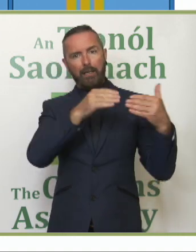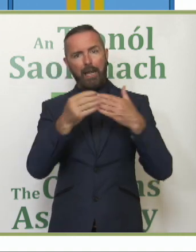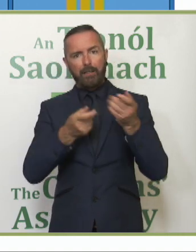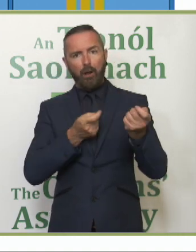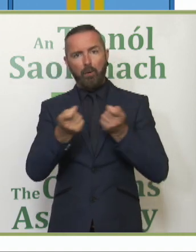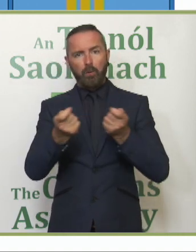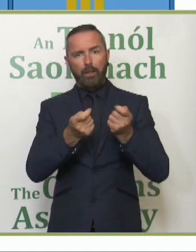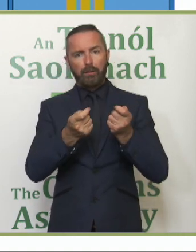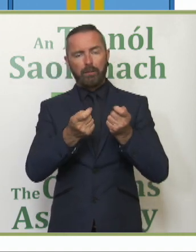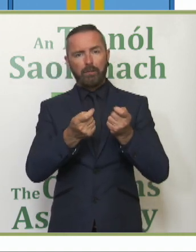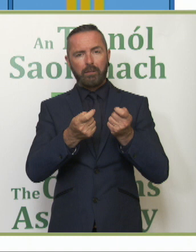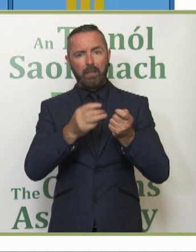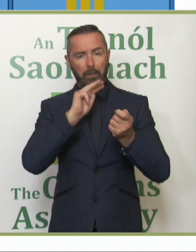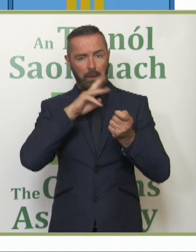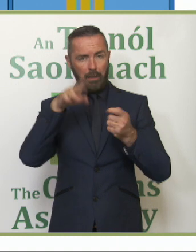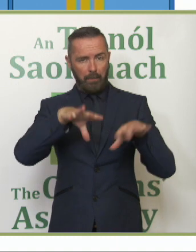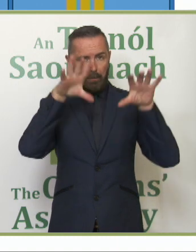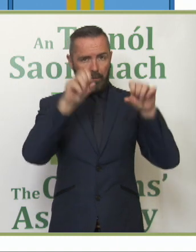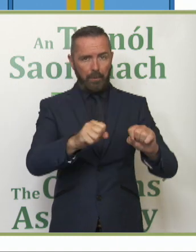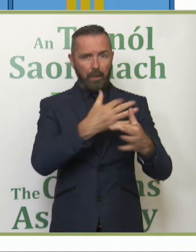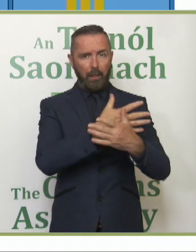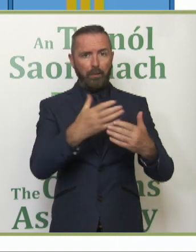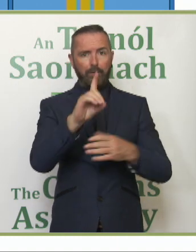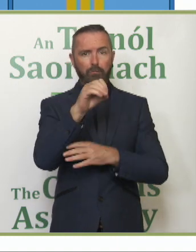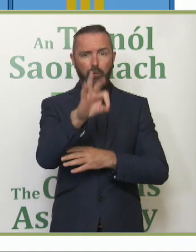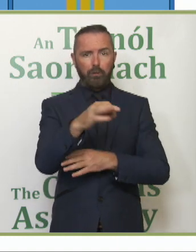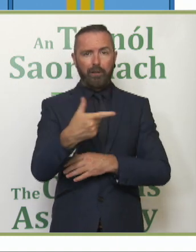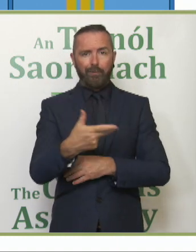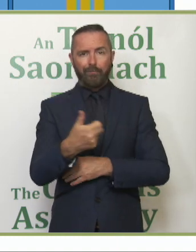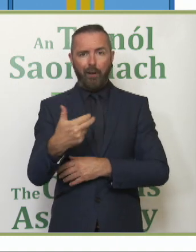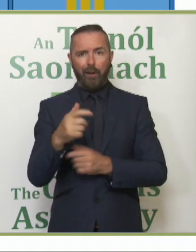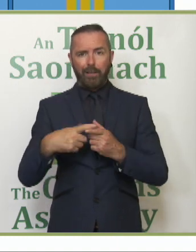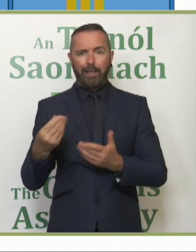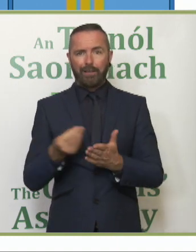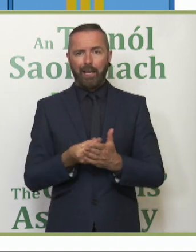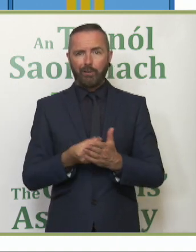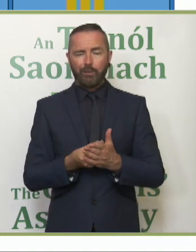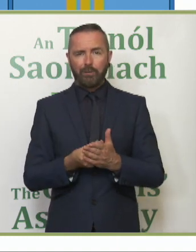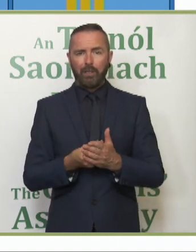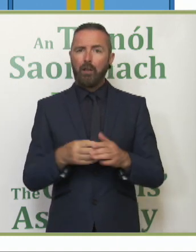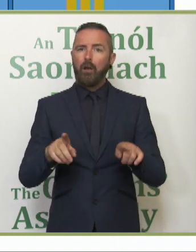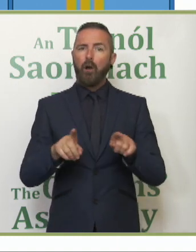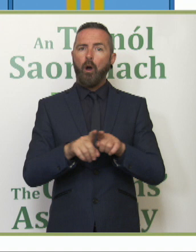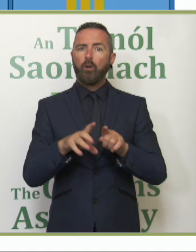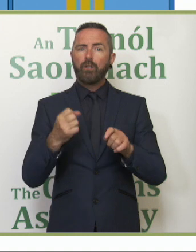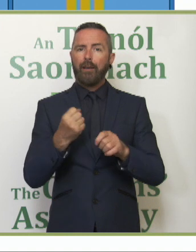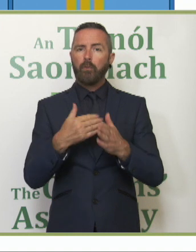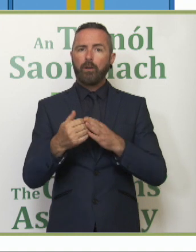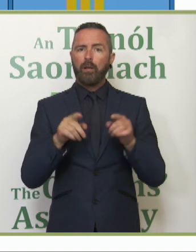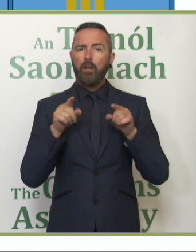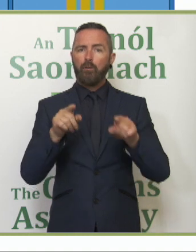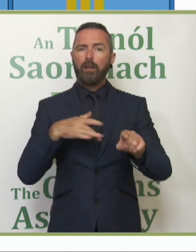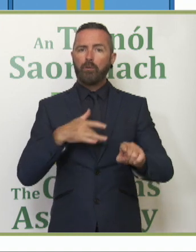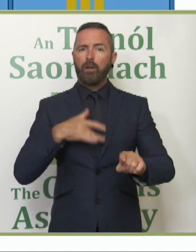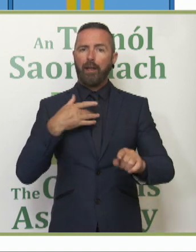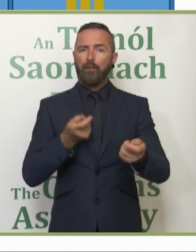of substantial amounts of drugs, firearms and cash. We also mount what are known as threat-to-life operations, which essentially